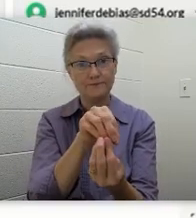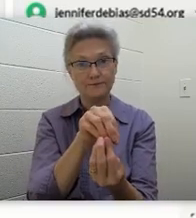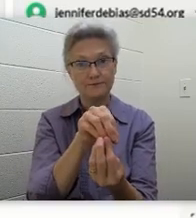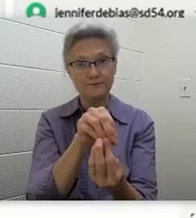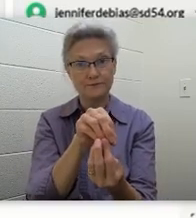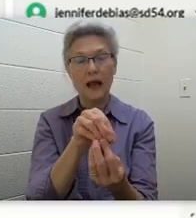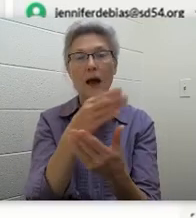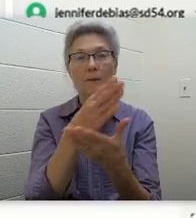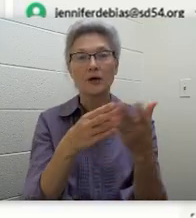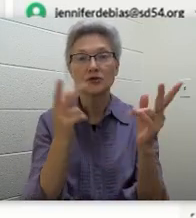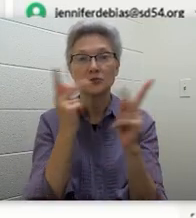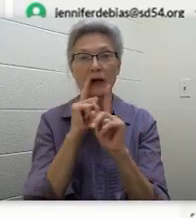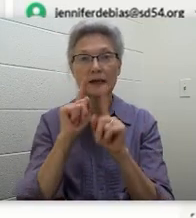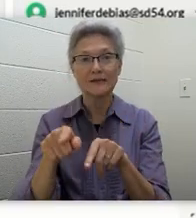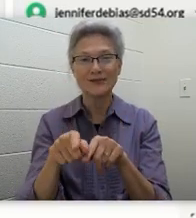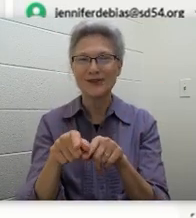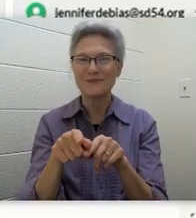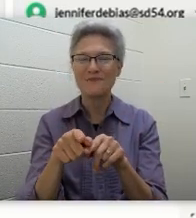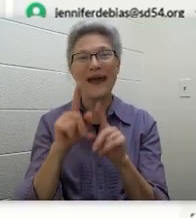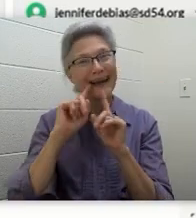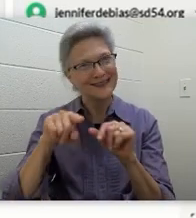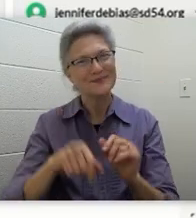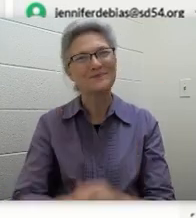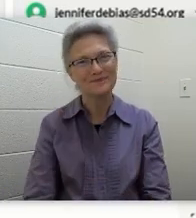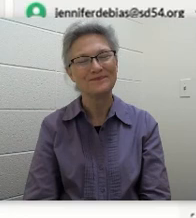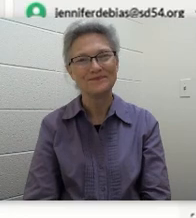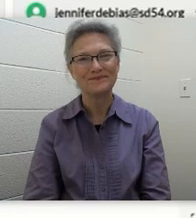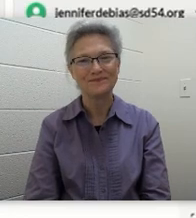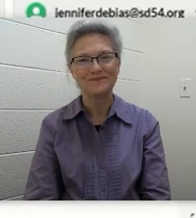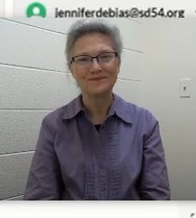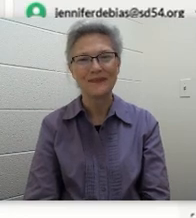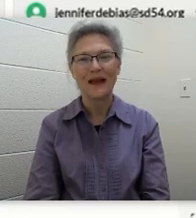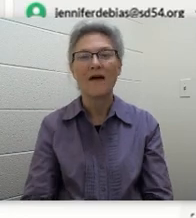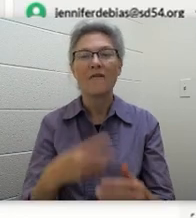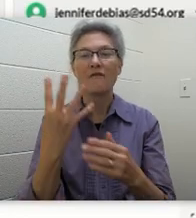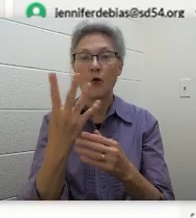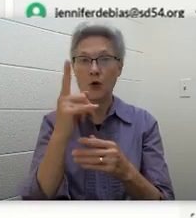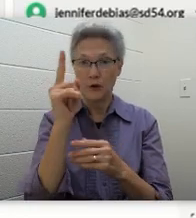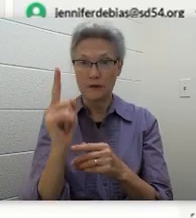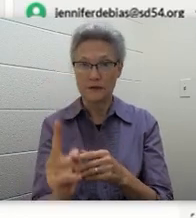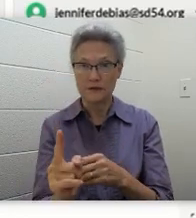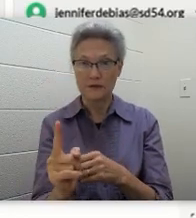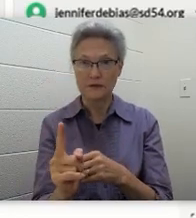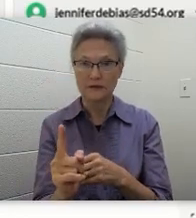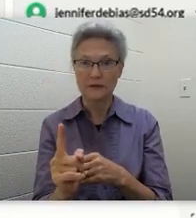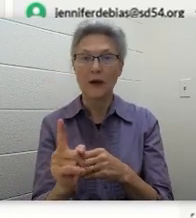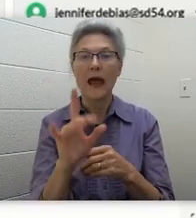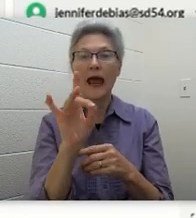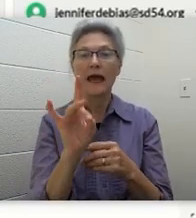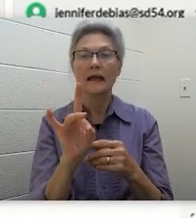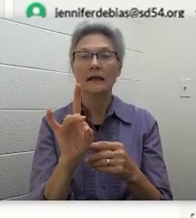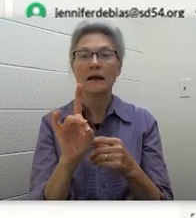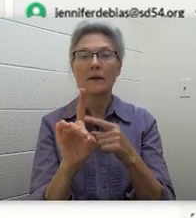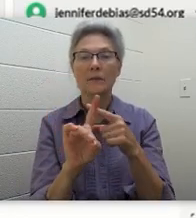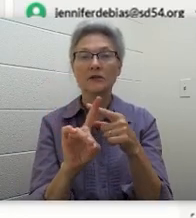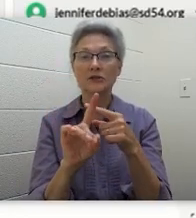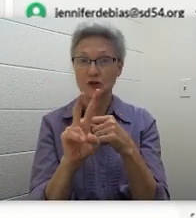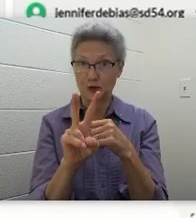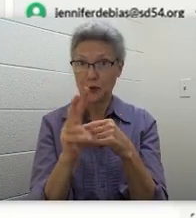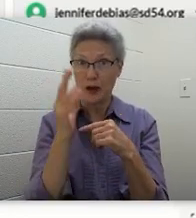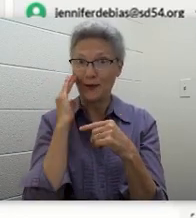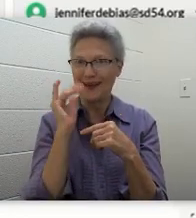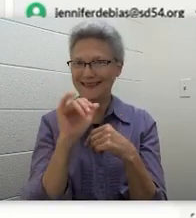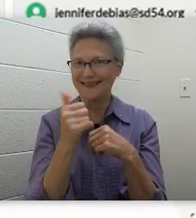partial products together to get my final product. 4 ones. We know that 8 plus 2